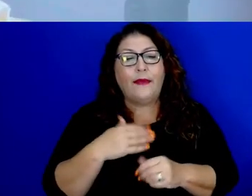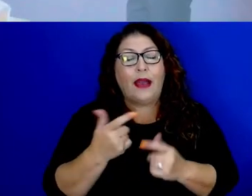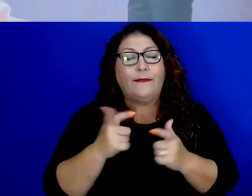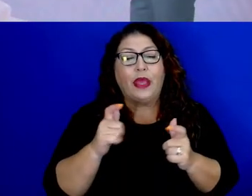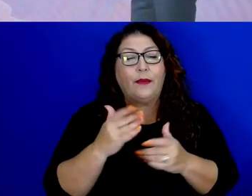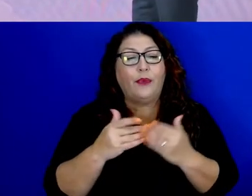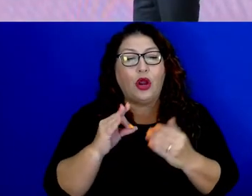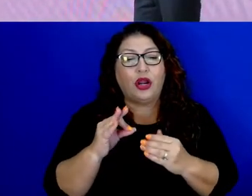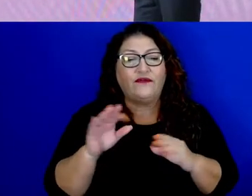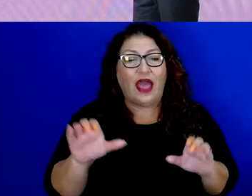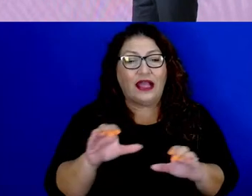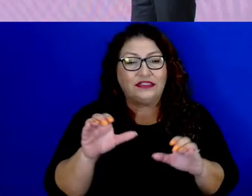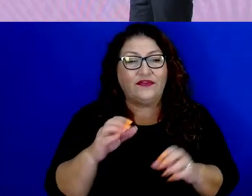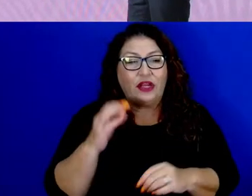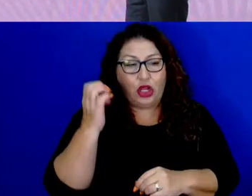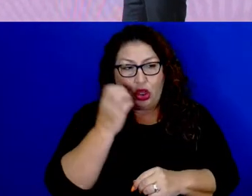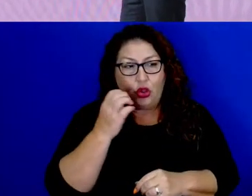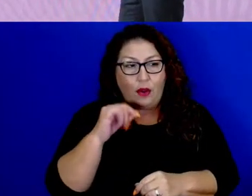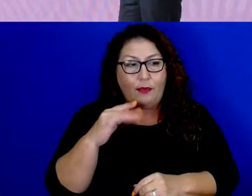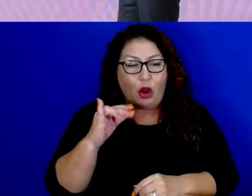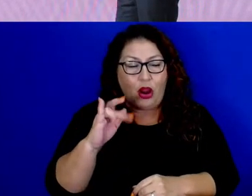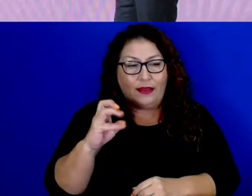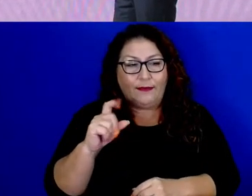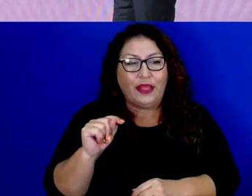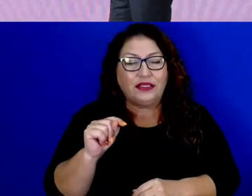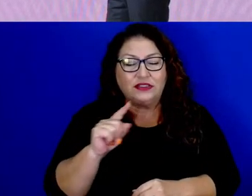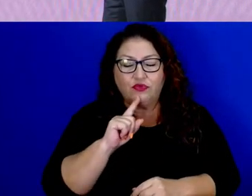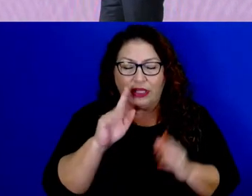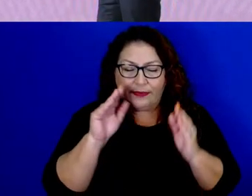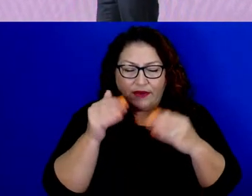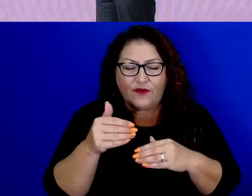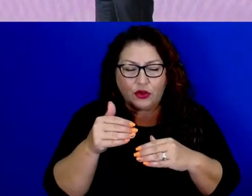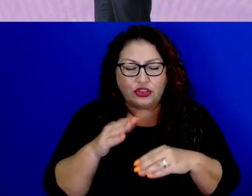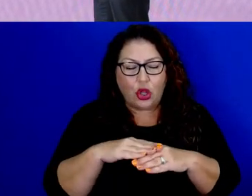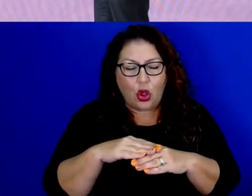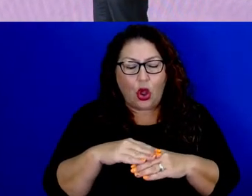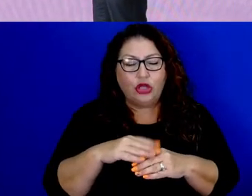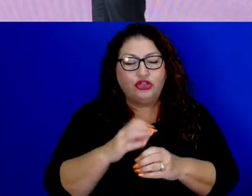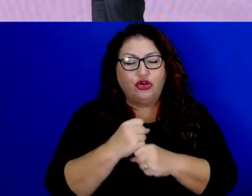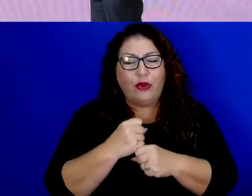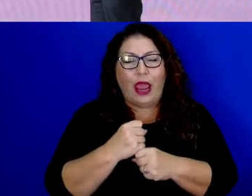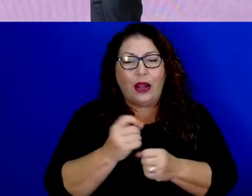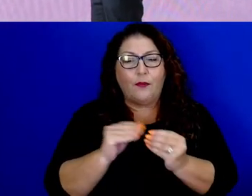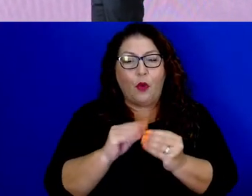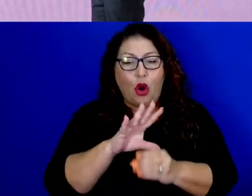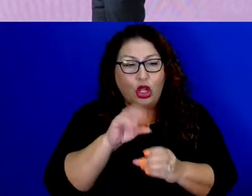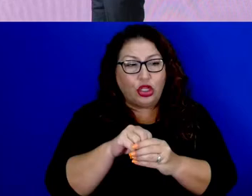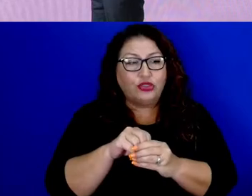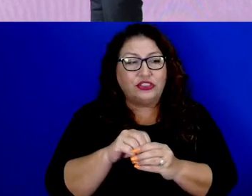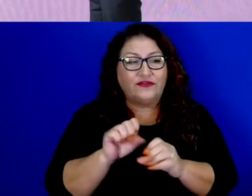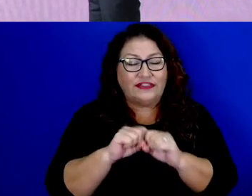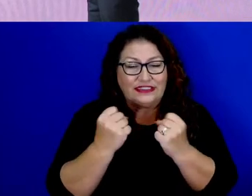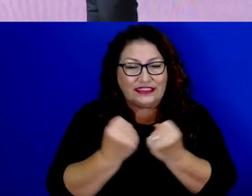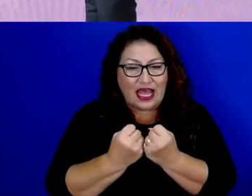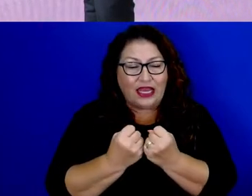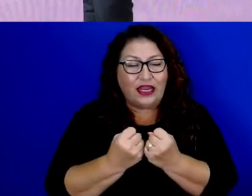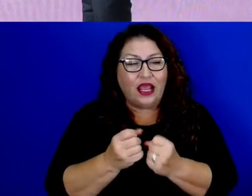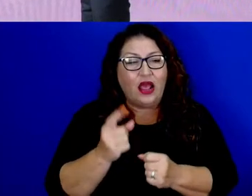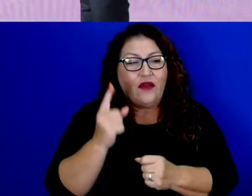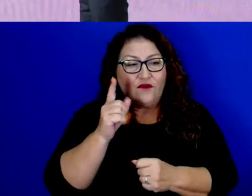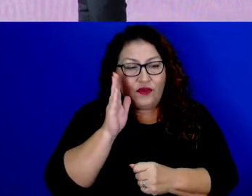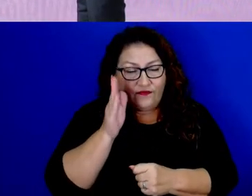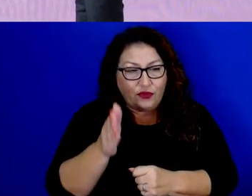far has been centered on the will to create a more inclusive society and a prosperous future for us all. I mean, it's what I'm